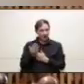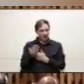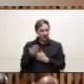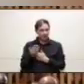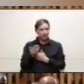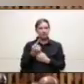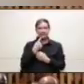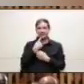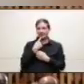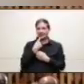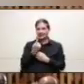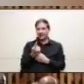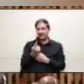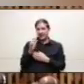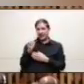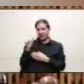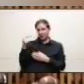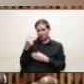said by the AG,